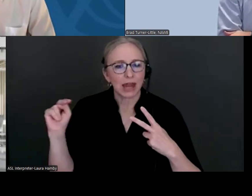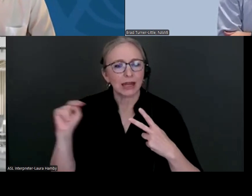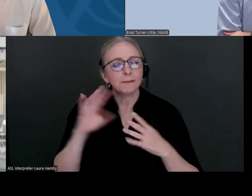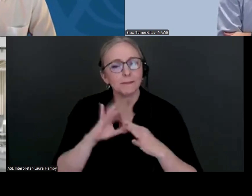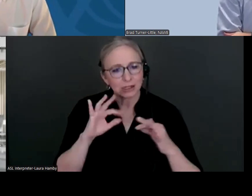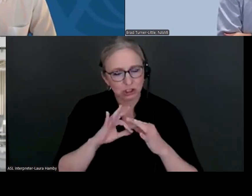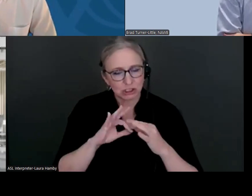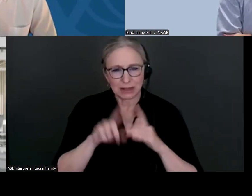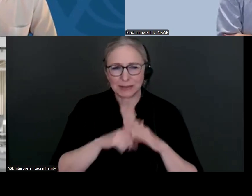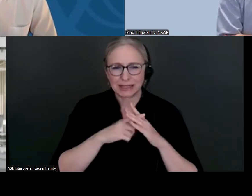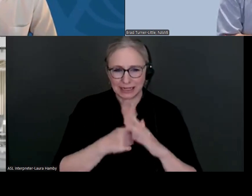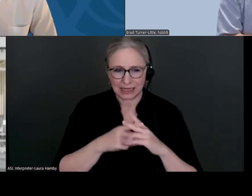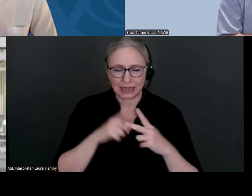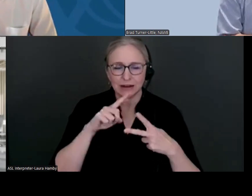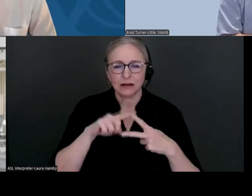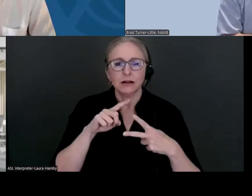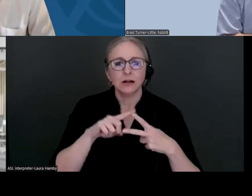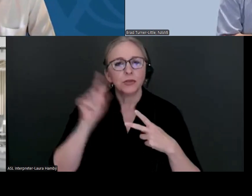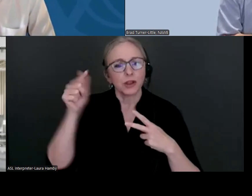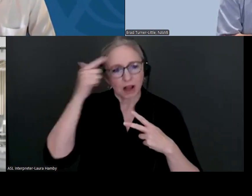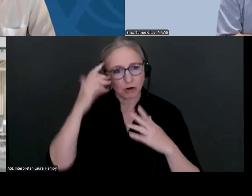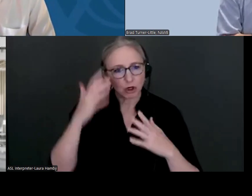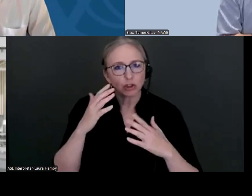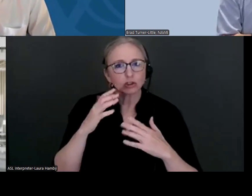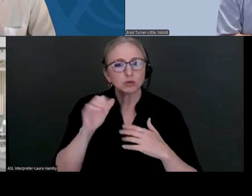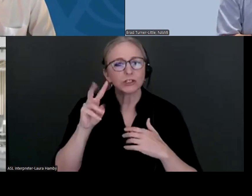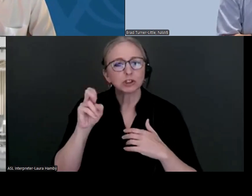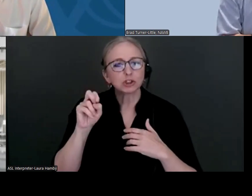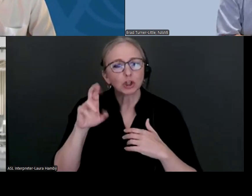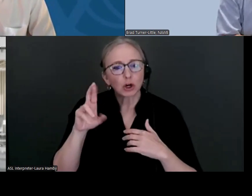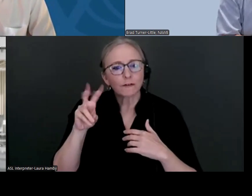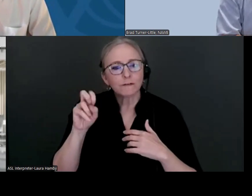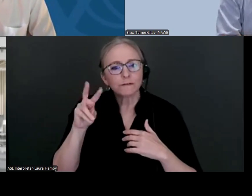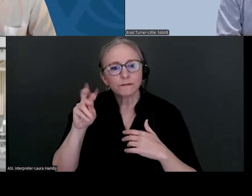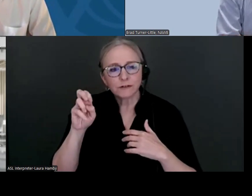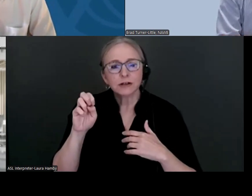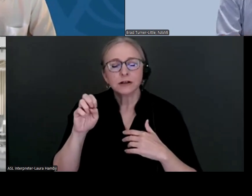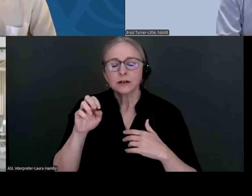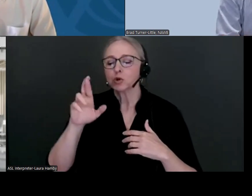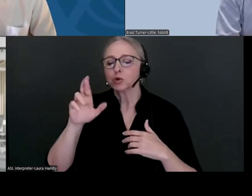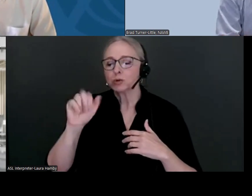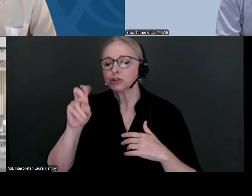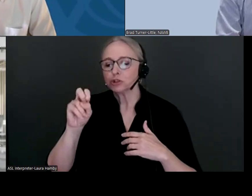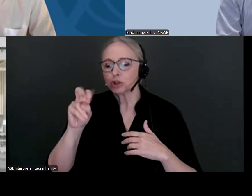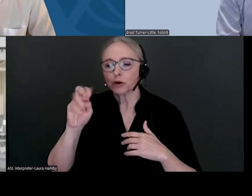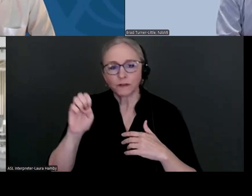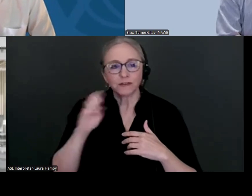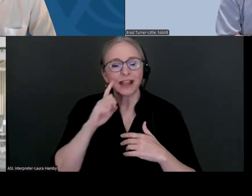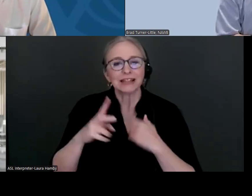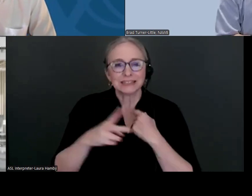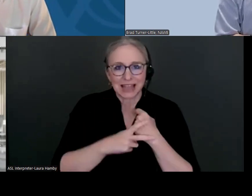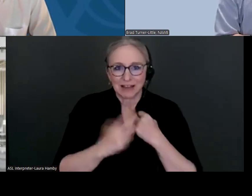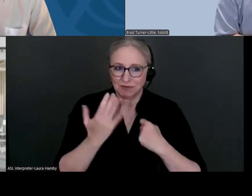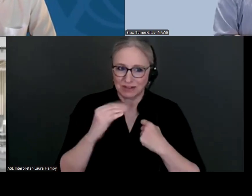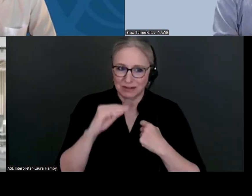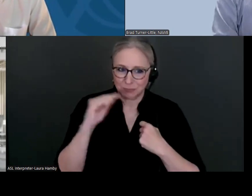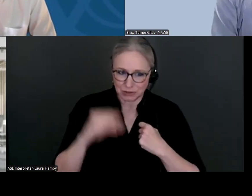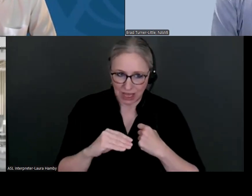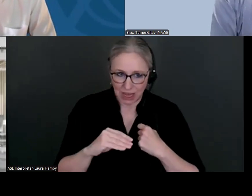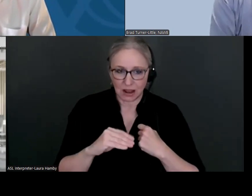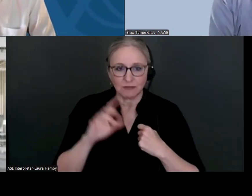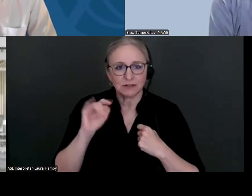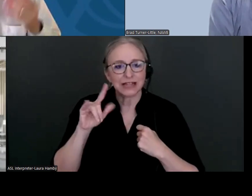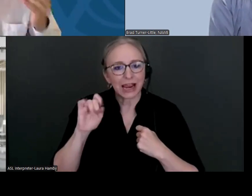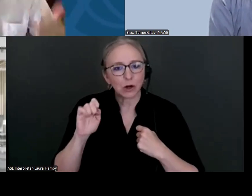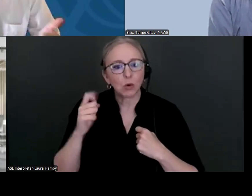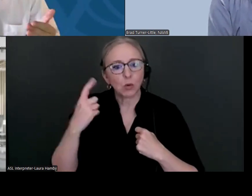of the presentation, the governor's reserve, which allows states to reserve 15% of WIOA Title I